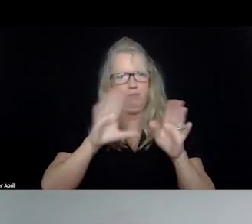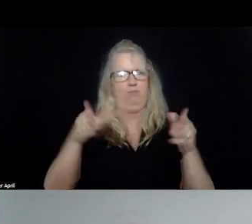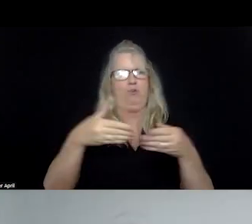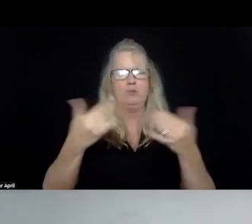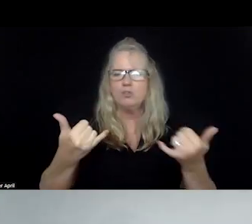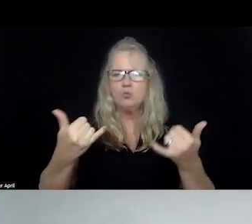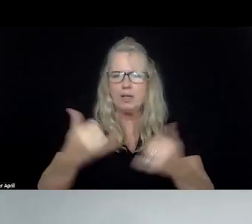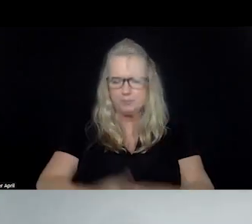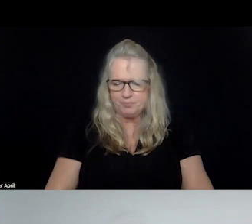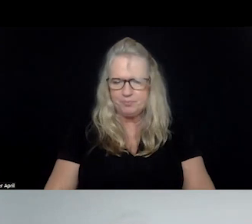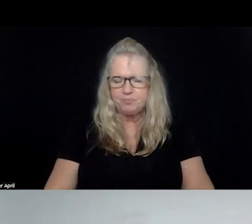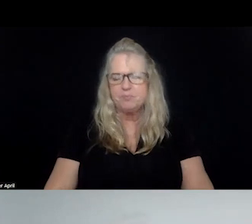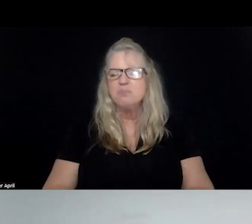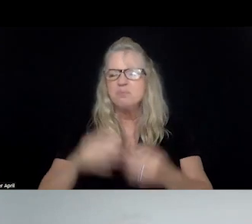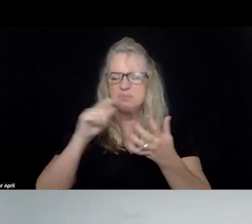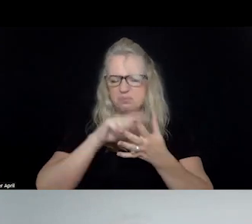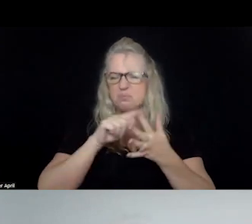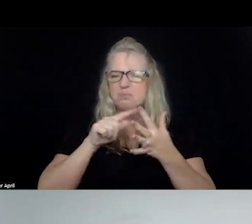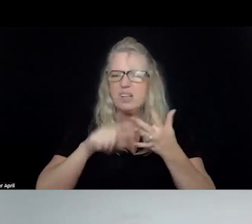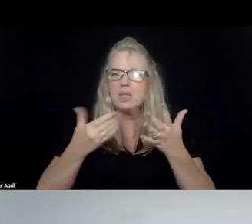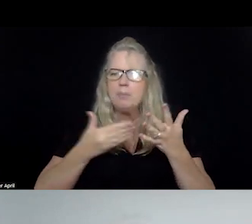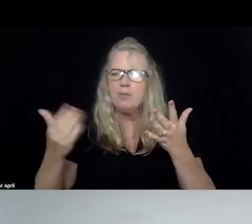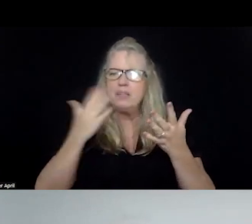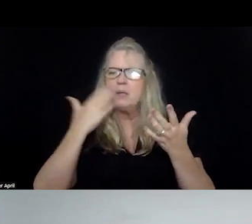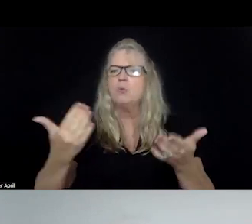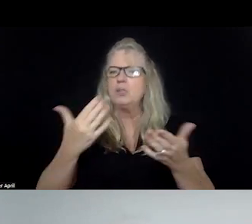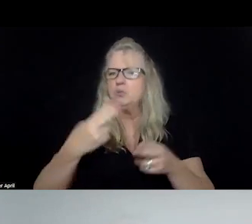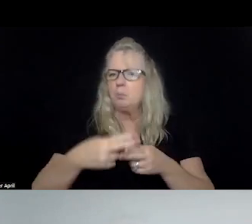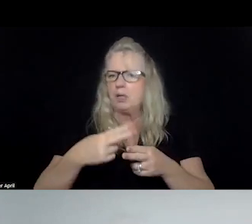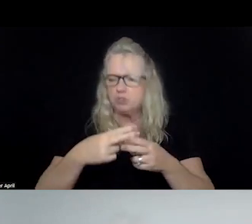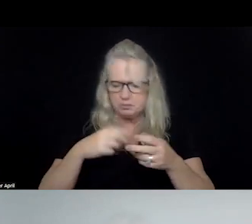today. Just a couple of things I will mention.